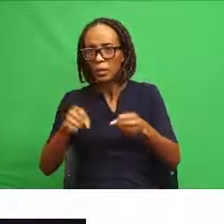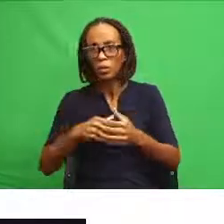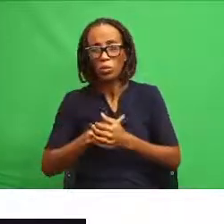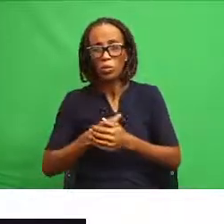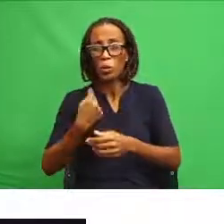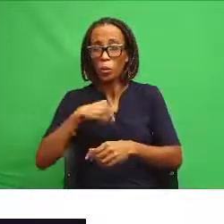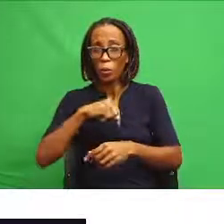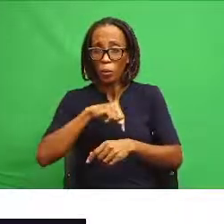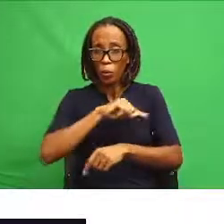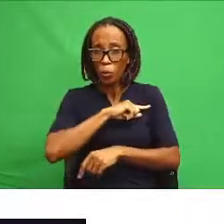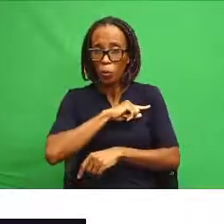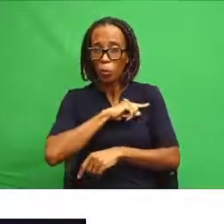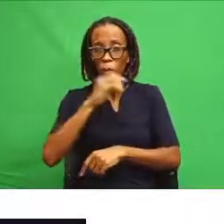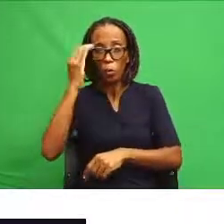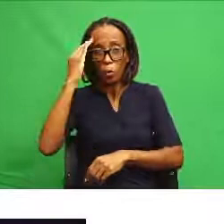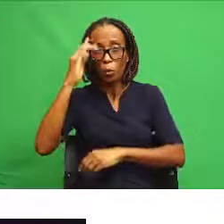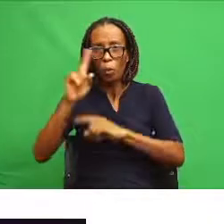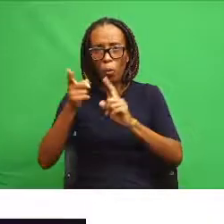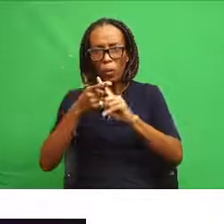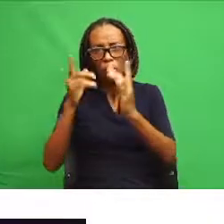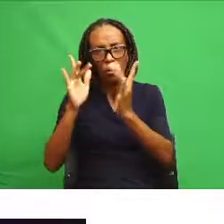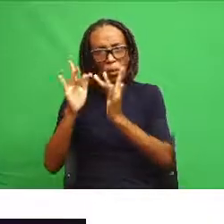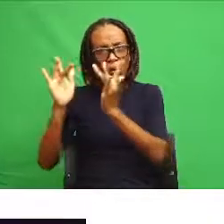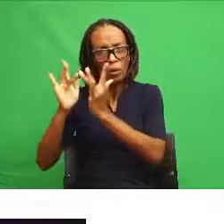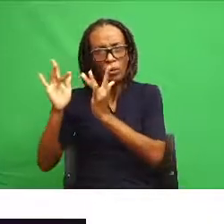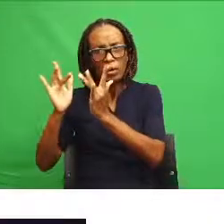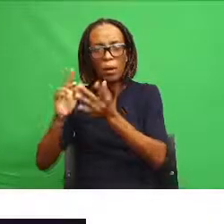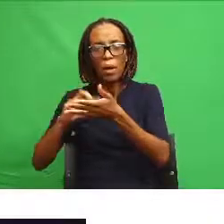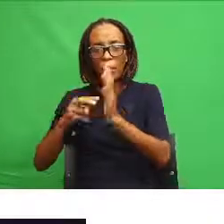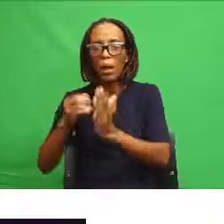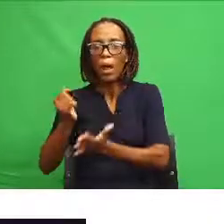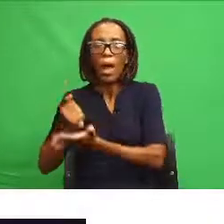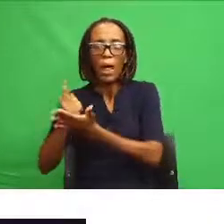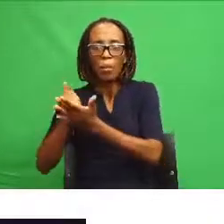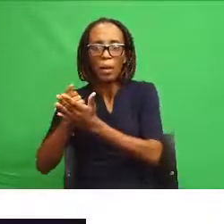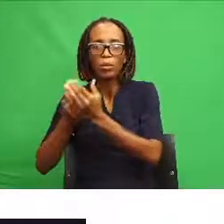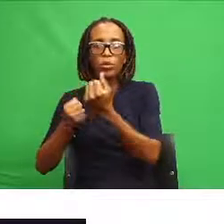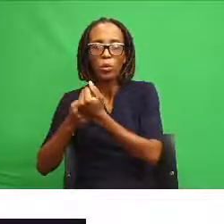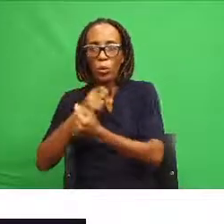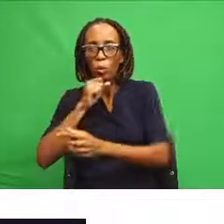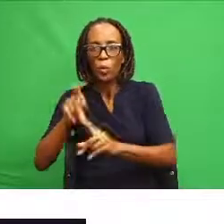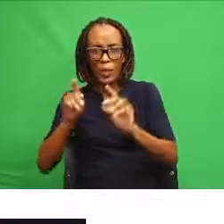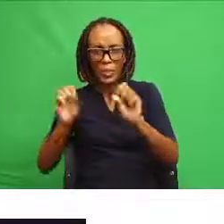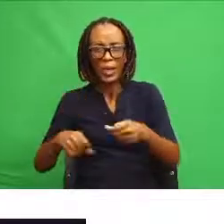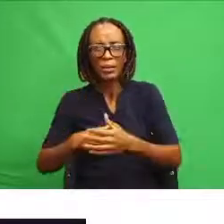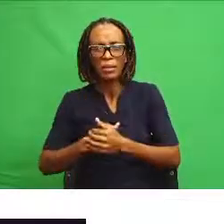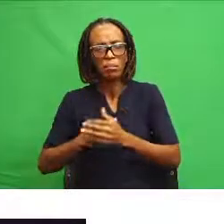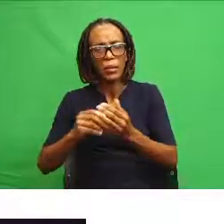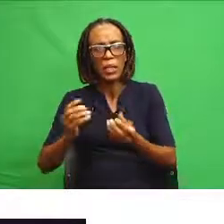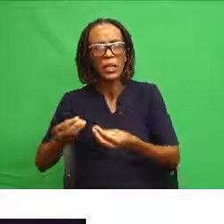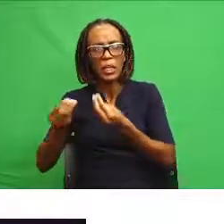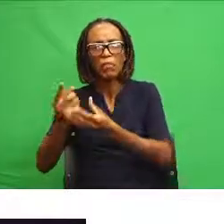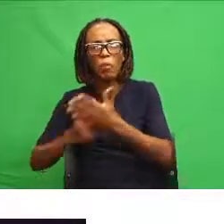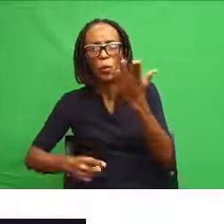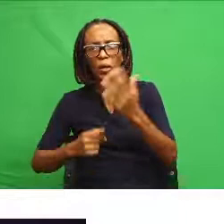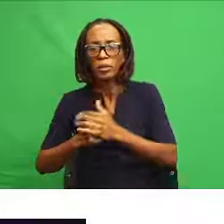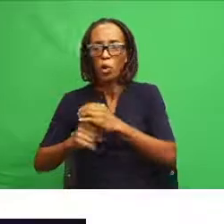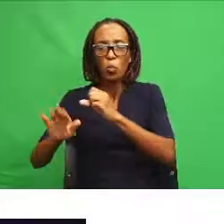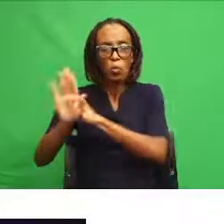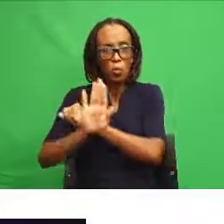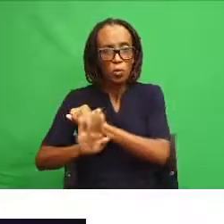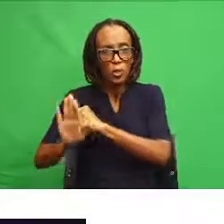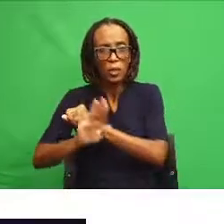medium, the division has been able to make countless interventions on behalf of the elderly, offering them a measure of